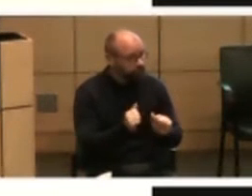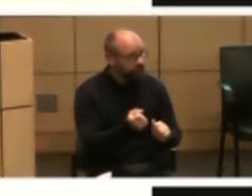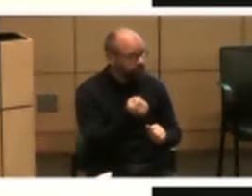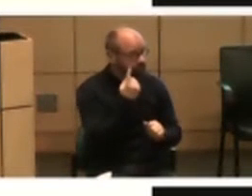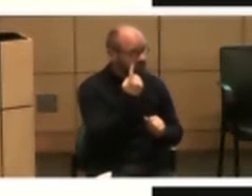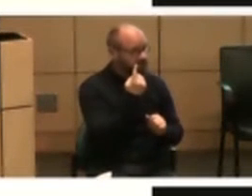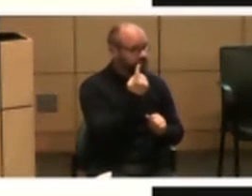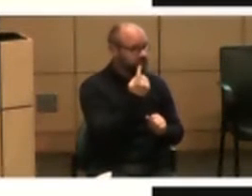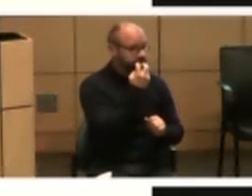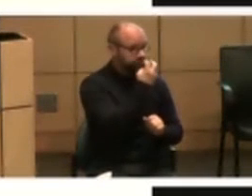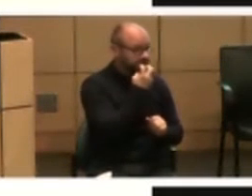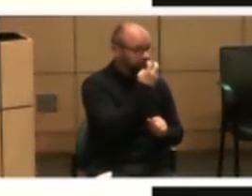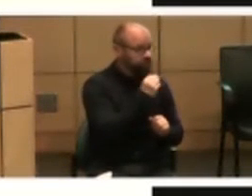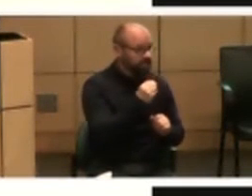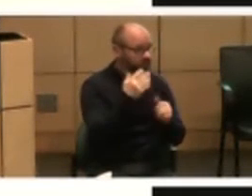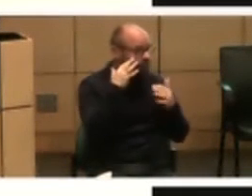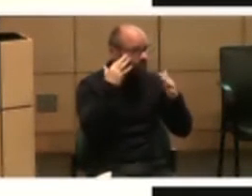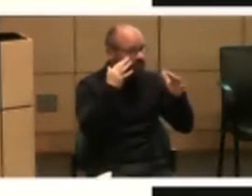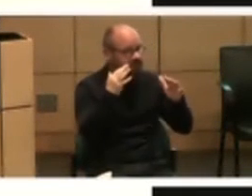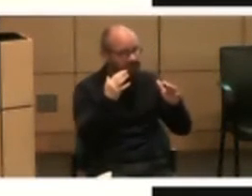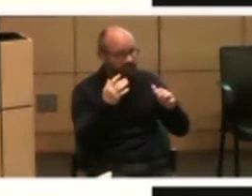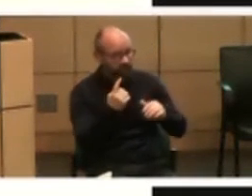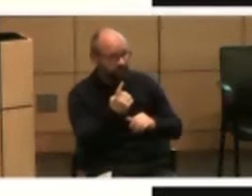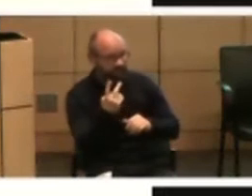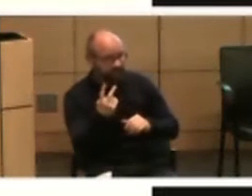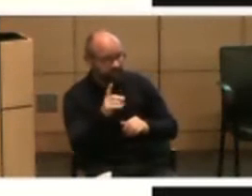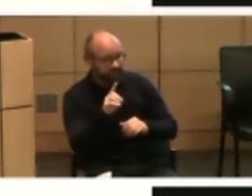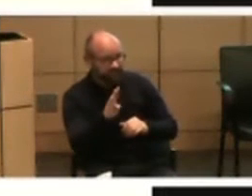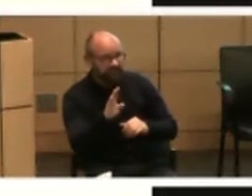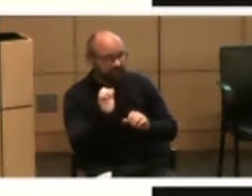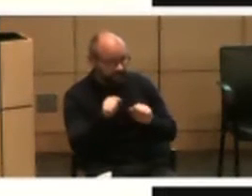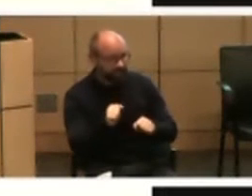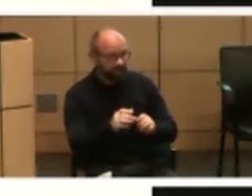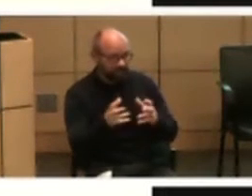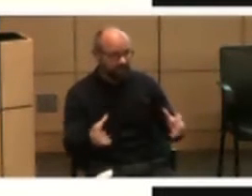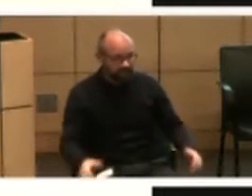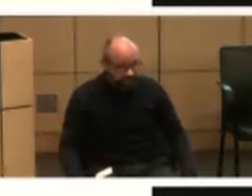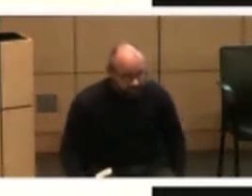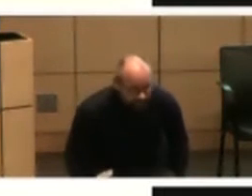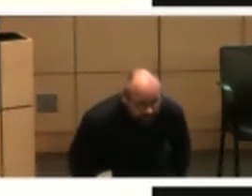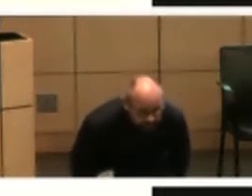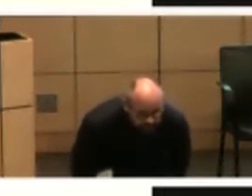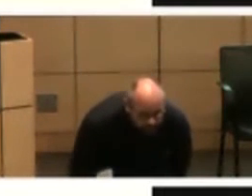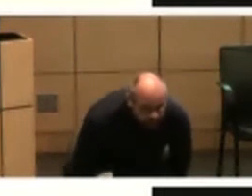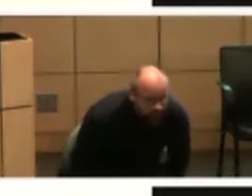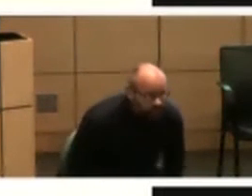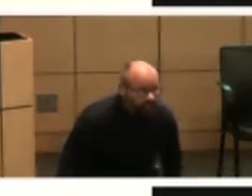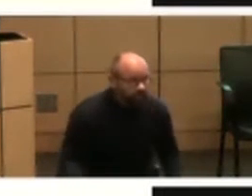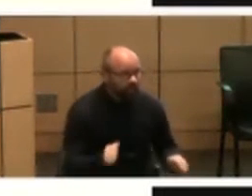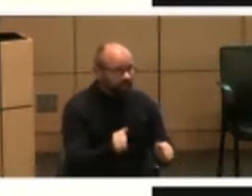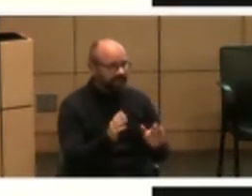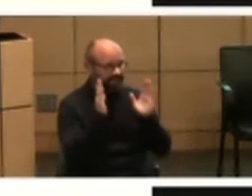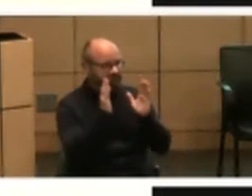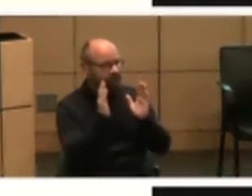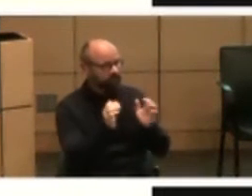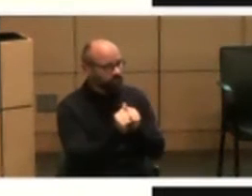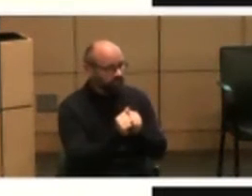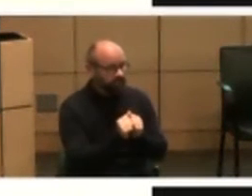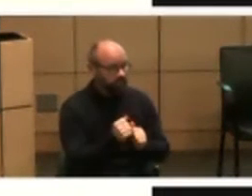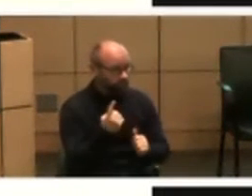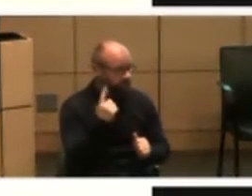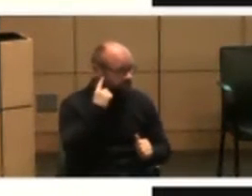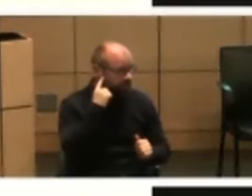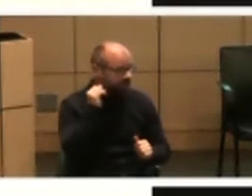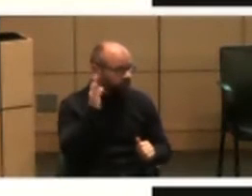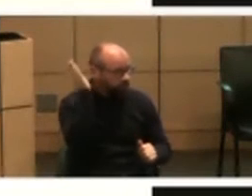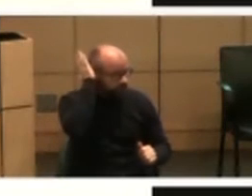be a lot. But it tends to be a relatively small effect. So even with listeners who have normal hearing in both ears, if you plug up one ear, generally their speech